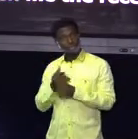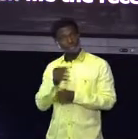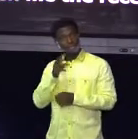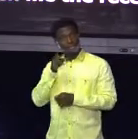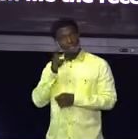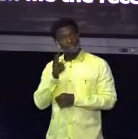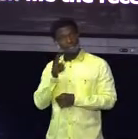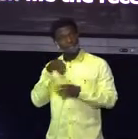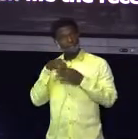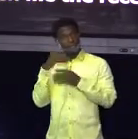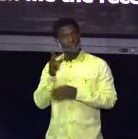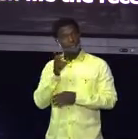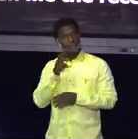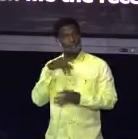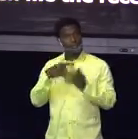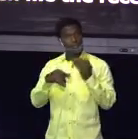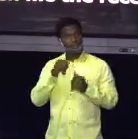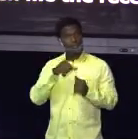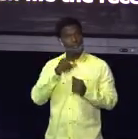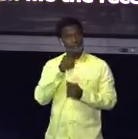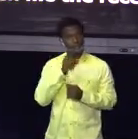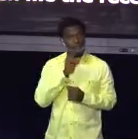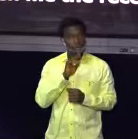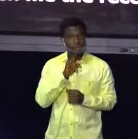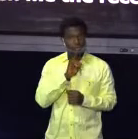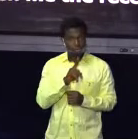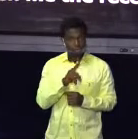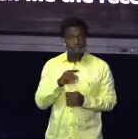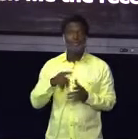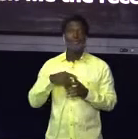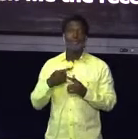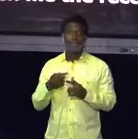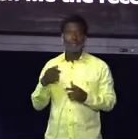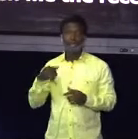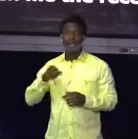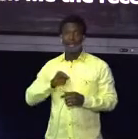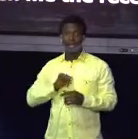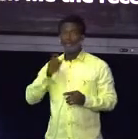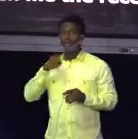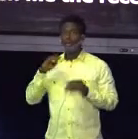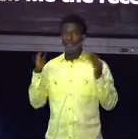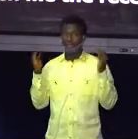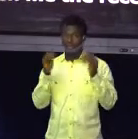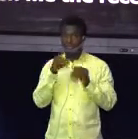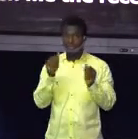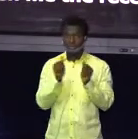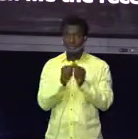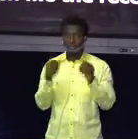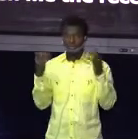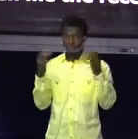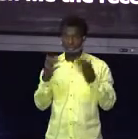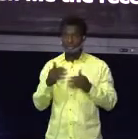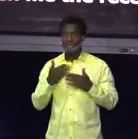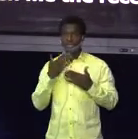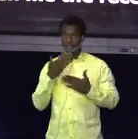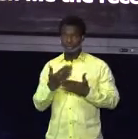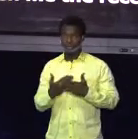of 6. What about you? Are you sure? Then I must celebrate you with a chair.